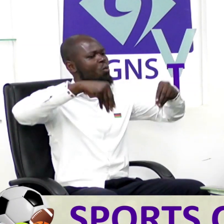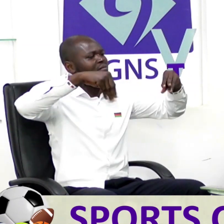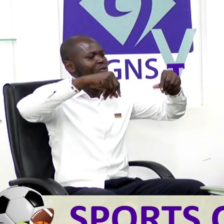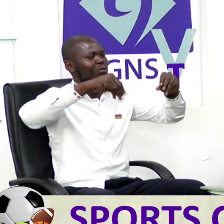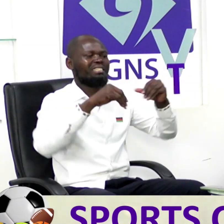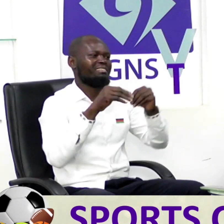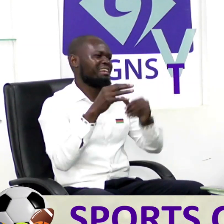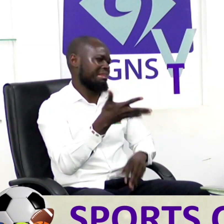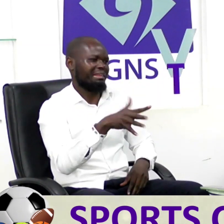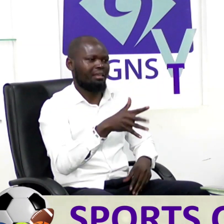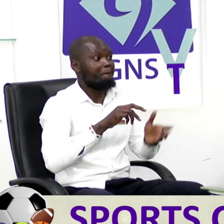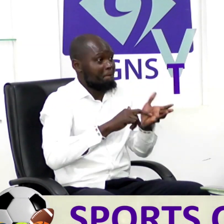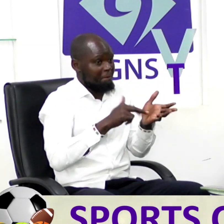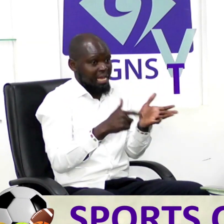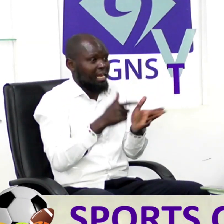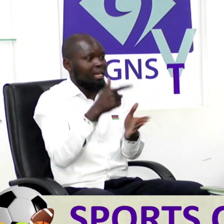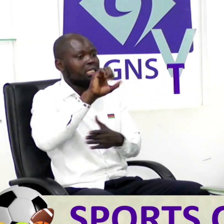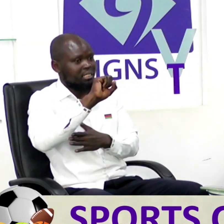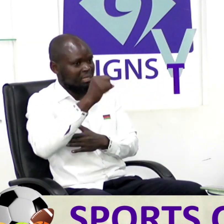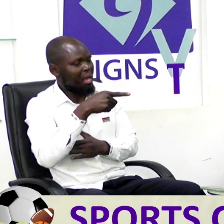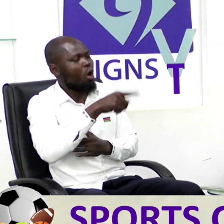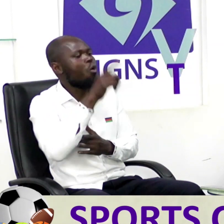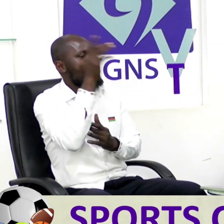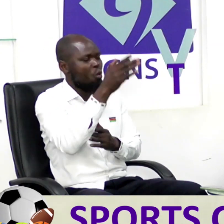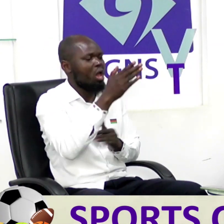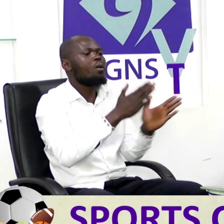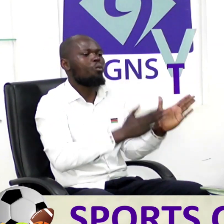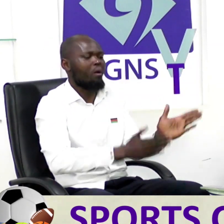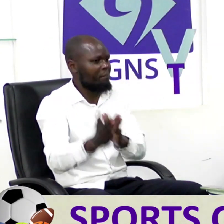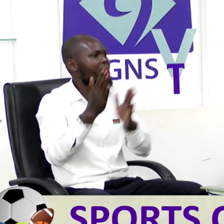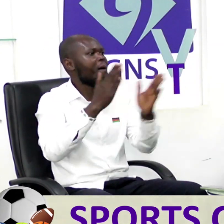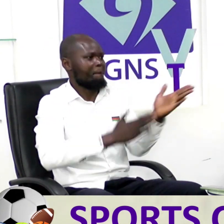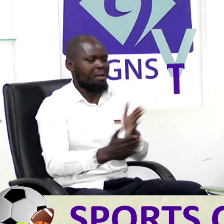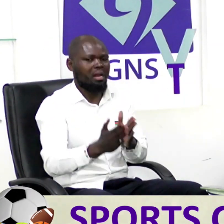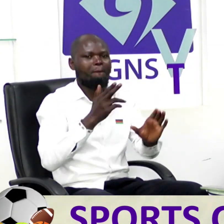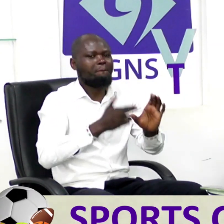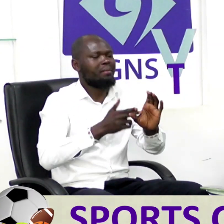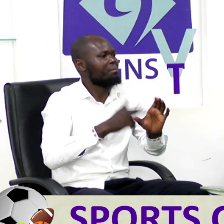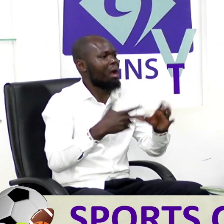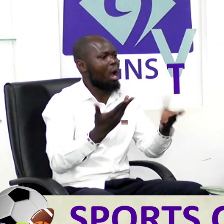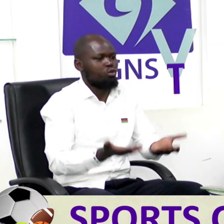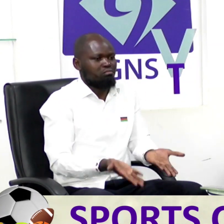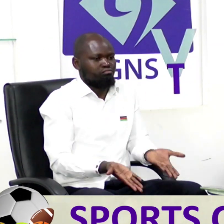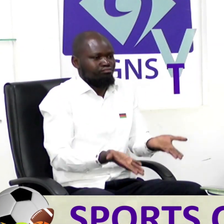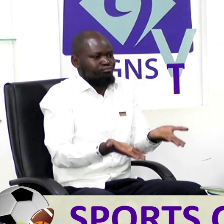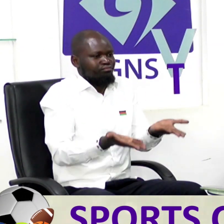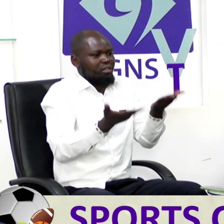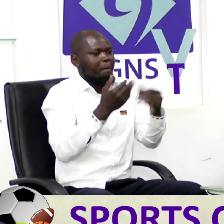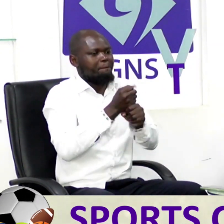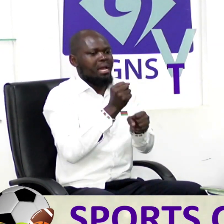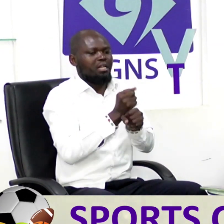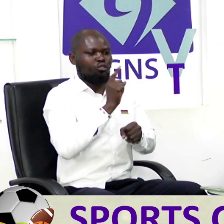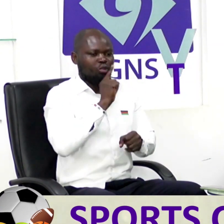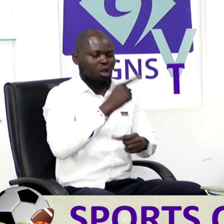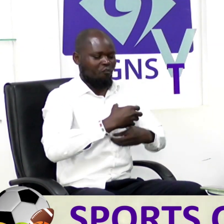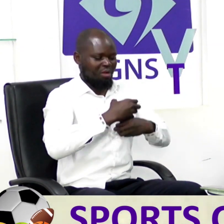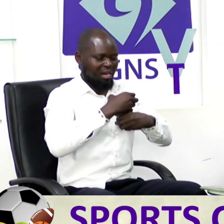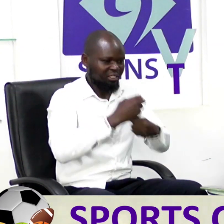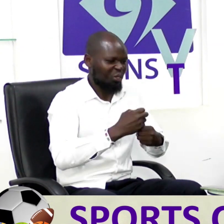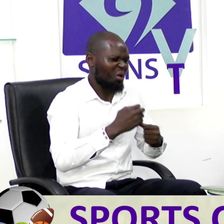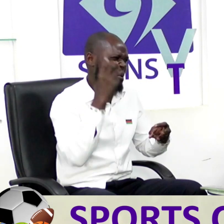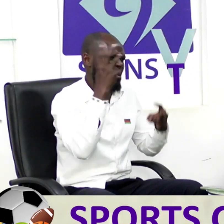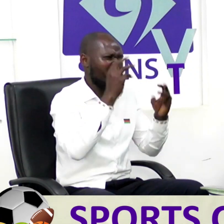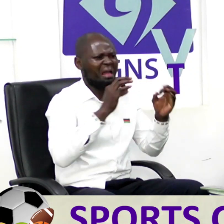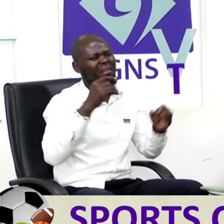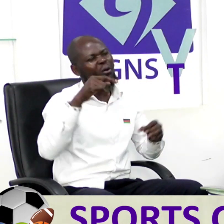that is really, but the quality of the players will really matter on how they improve and how they plan to participate